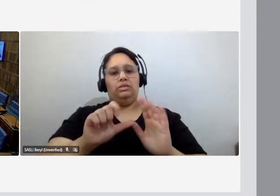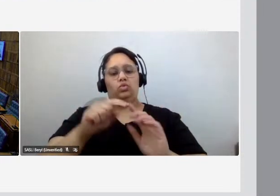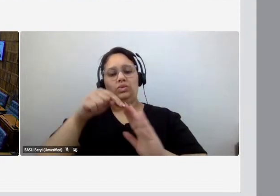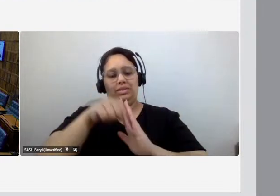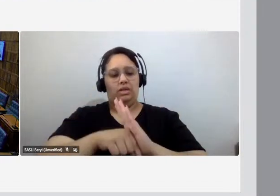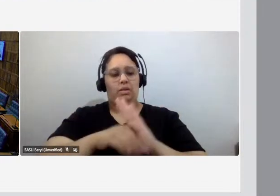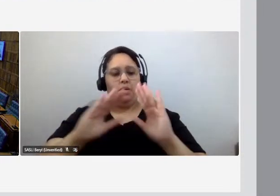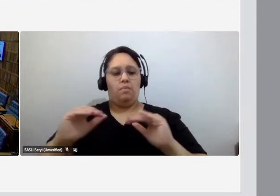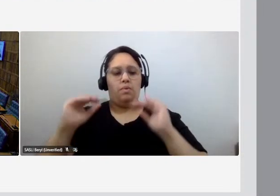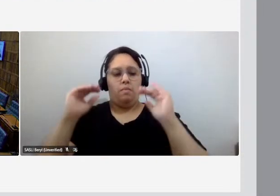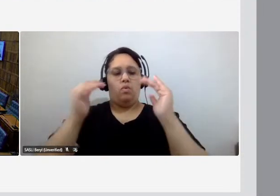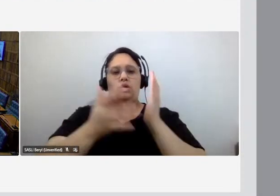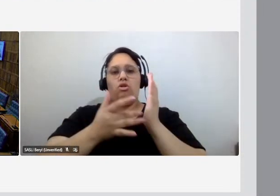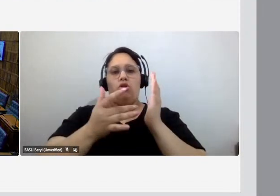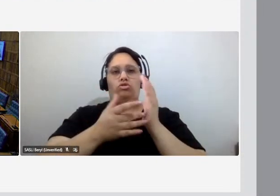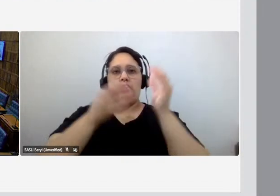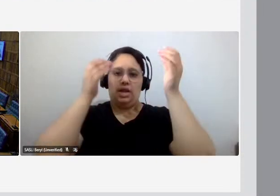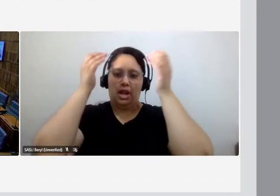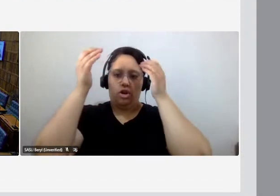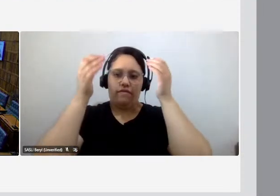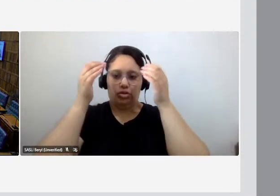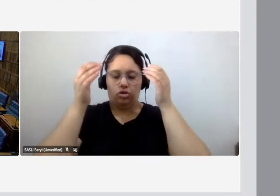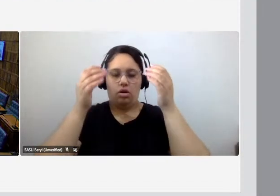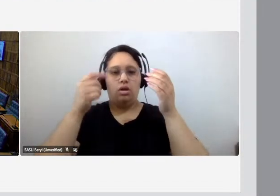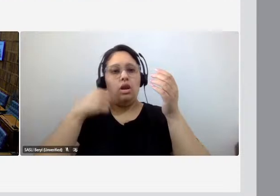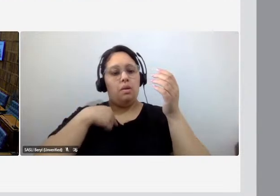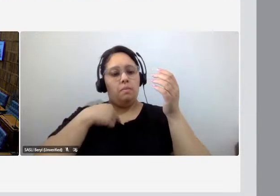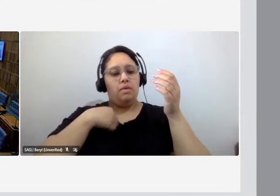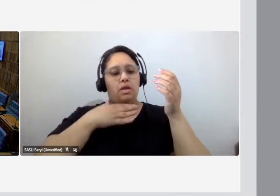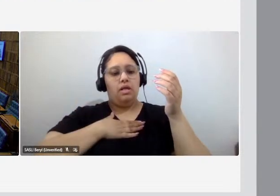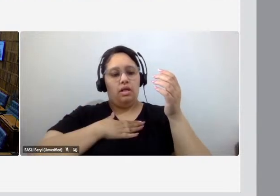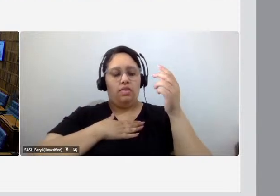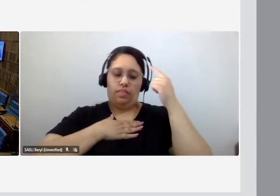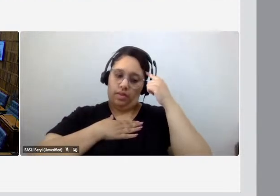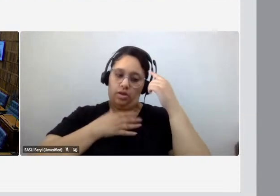promote technological innovation. I think,